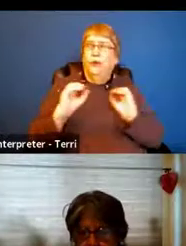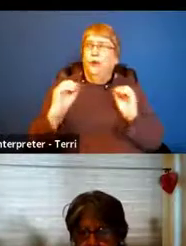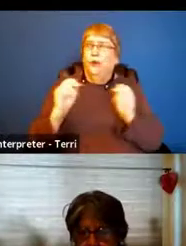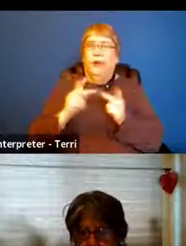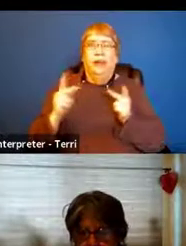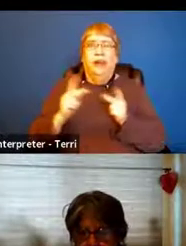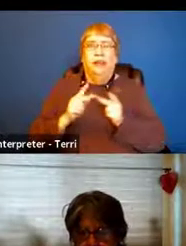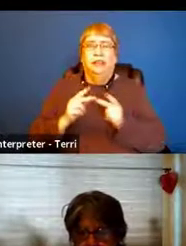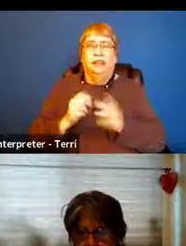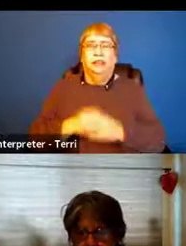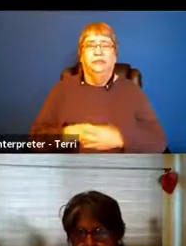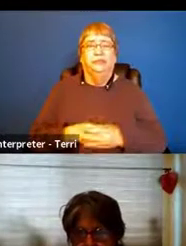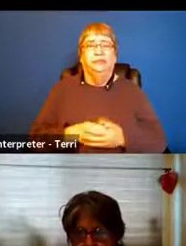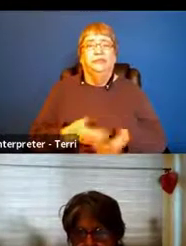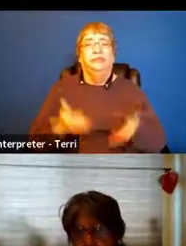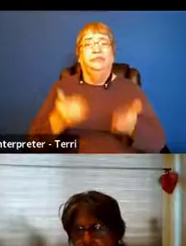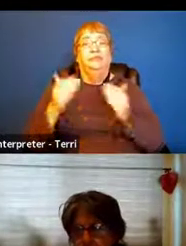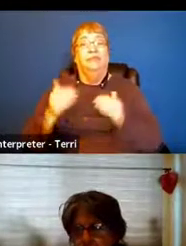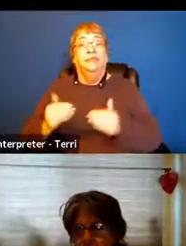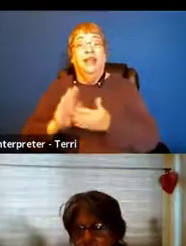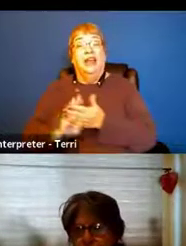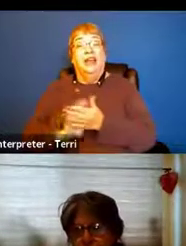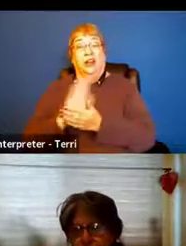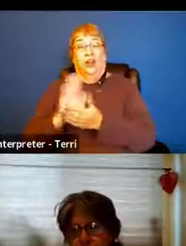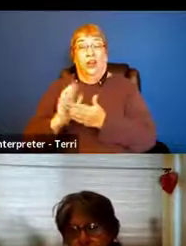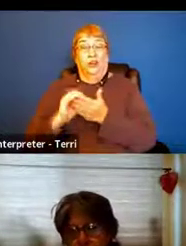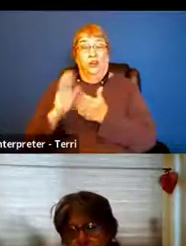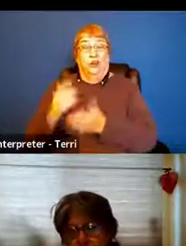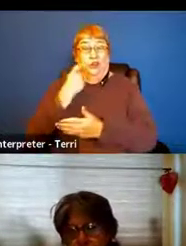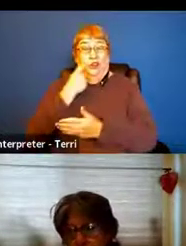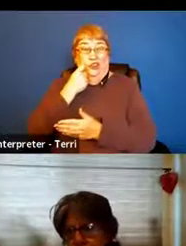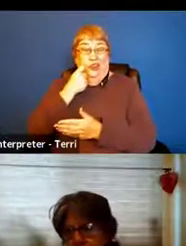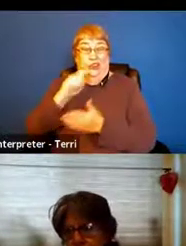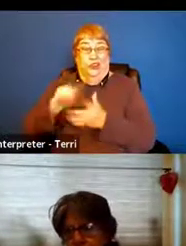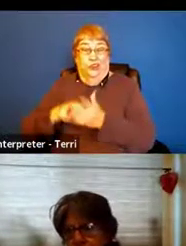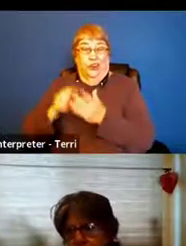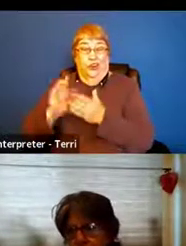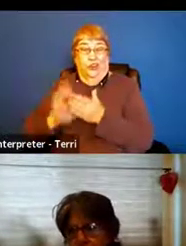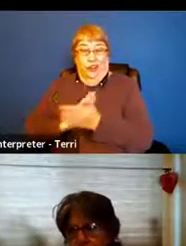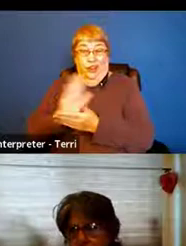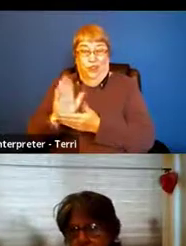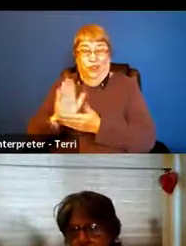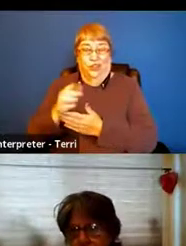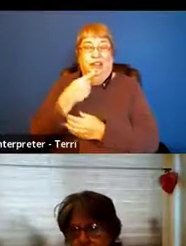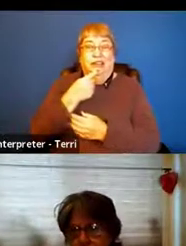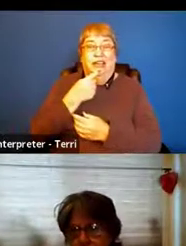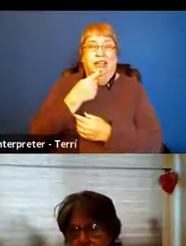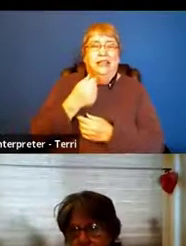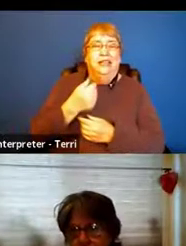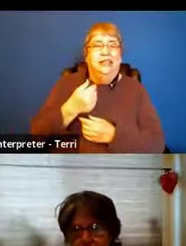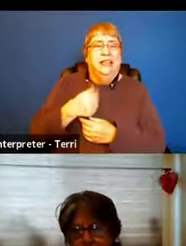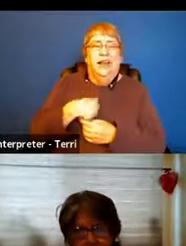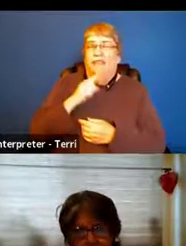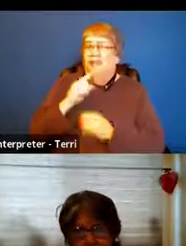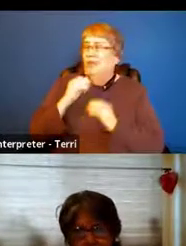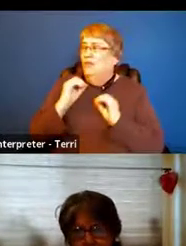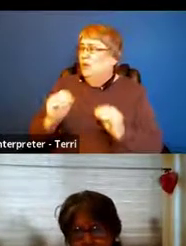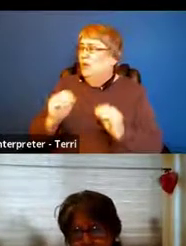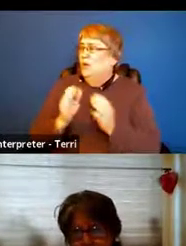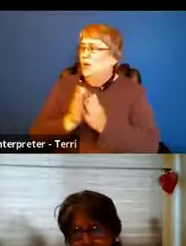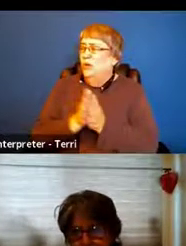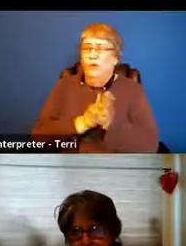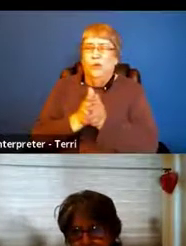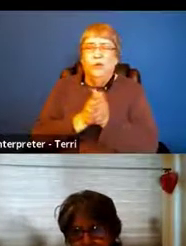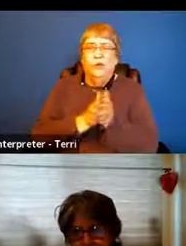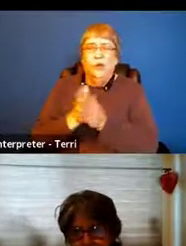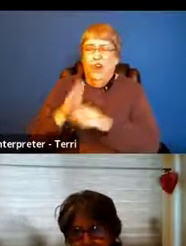And then lastly here, we've got a quote from a college student who just started college. I really lack motivation. Online school feels